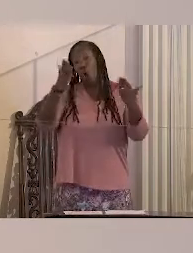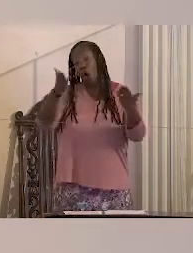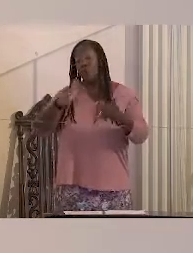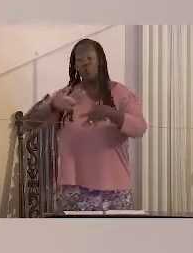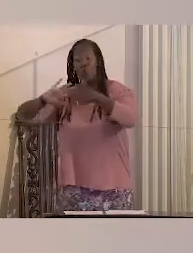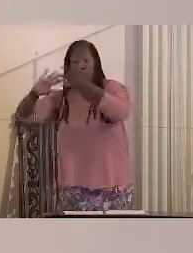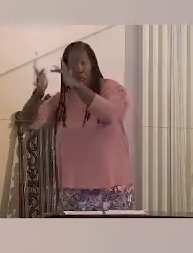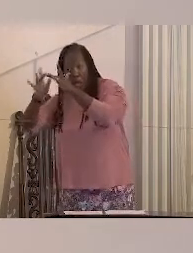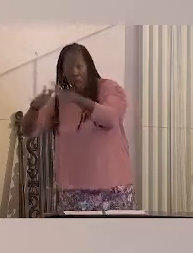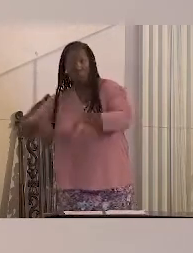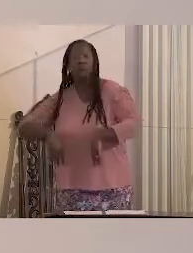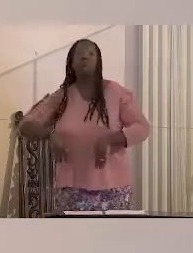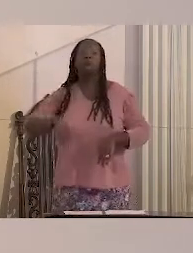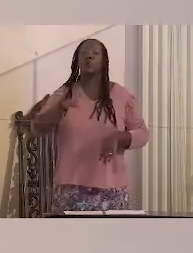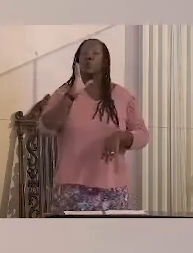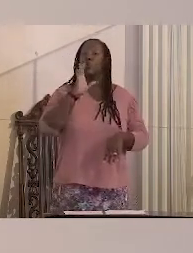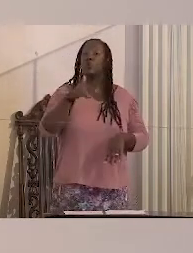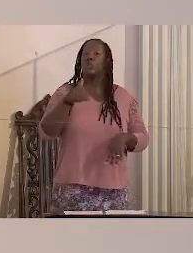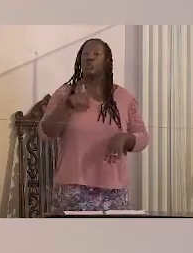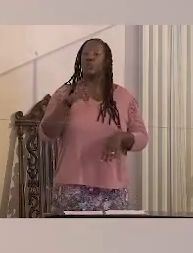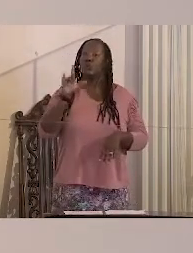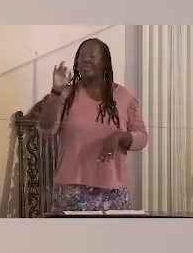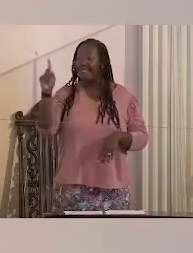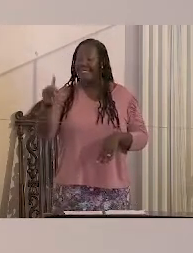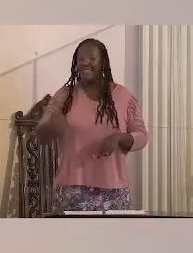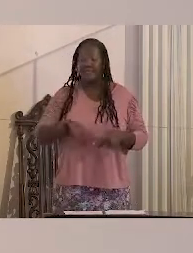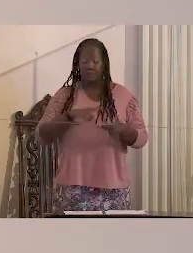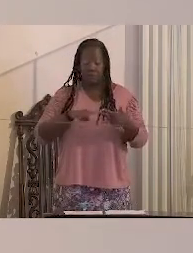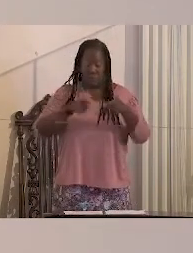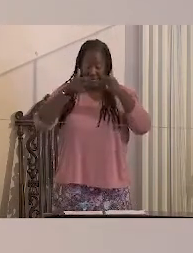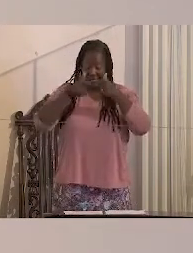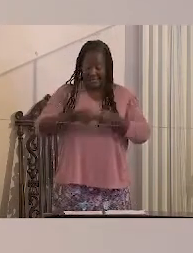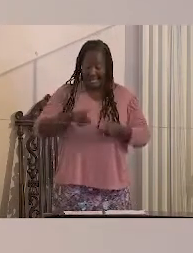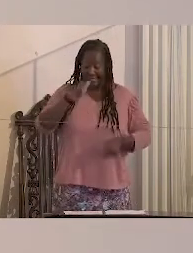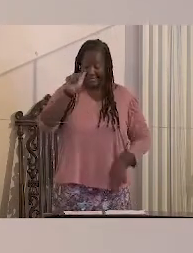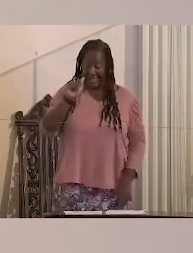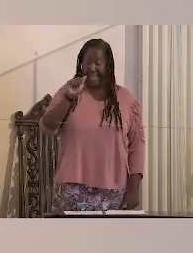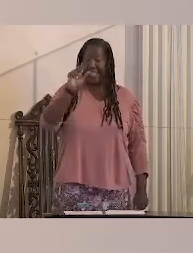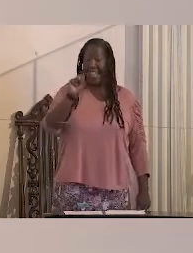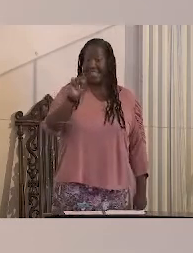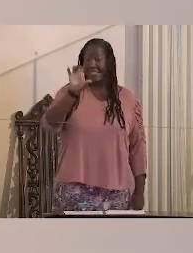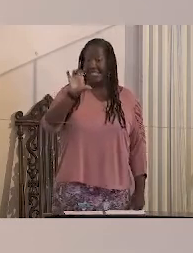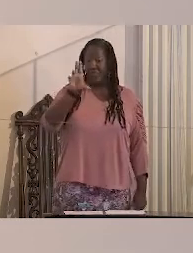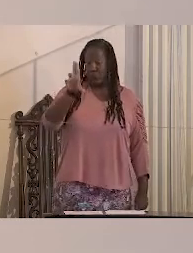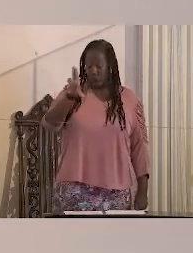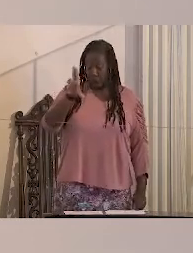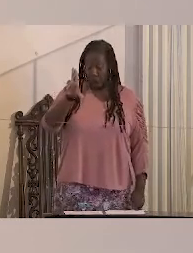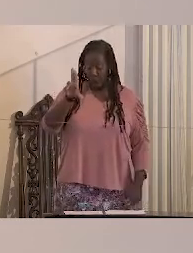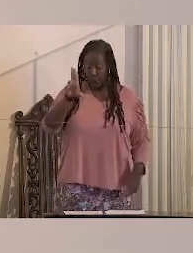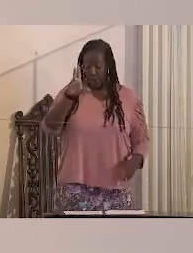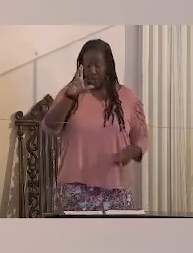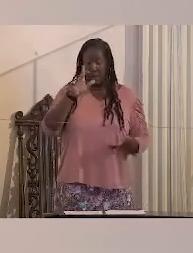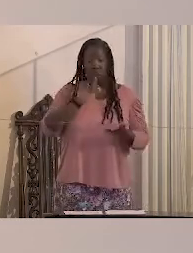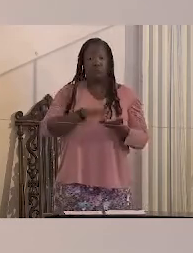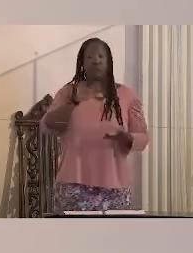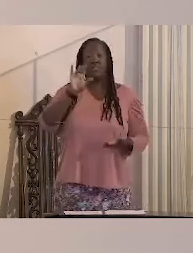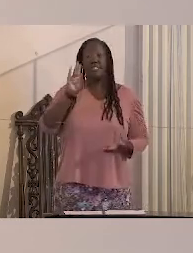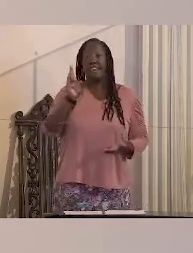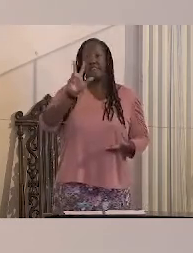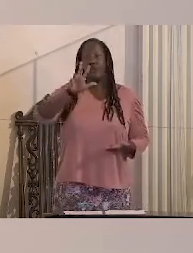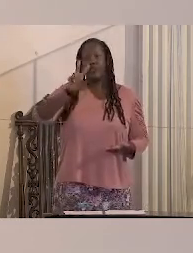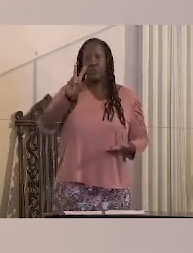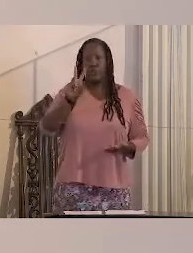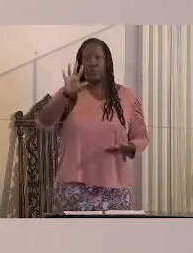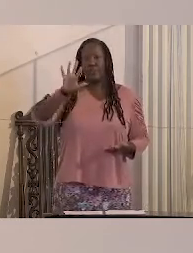chat. You can also text ASCU to 73256.